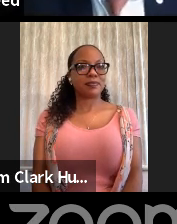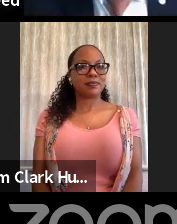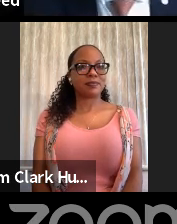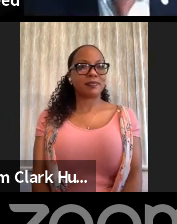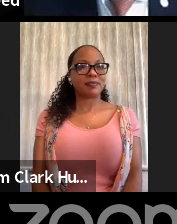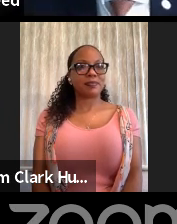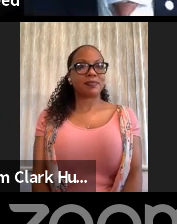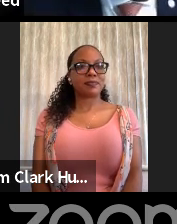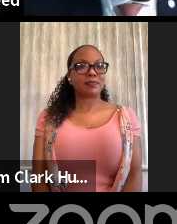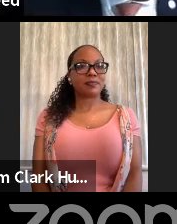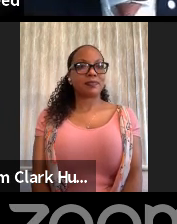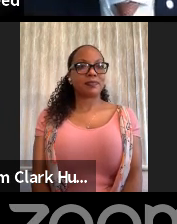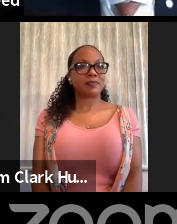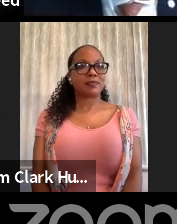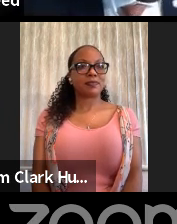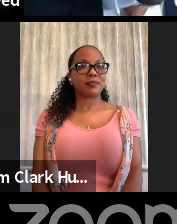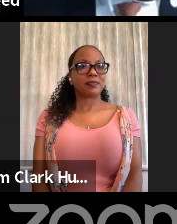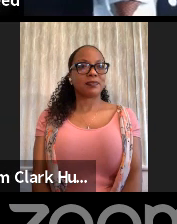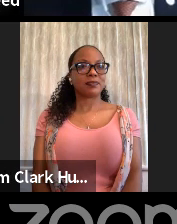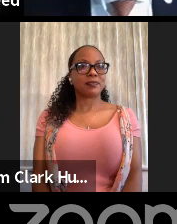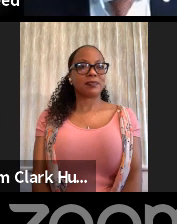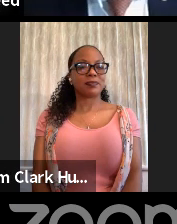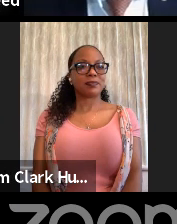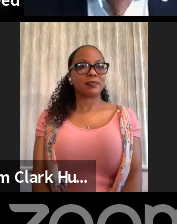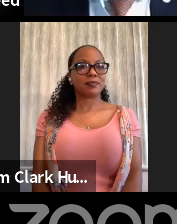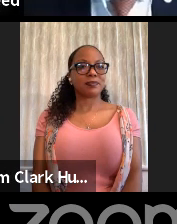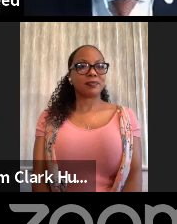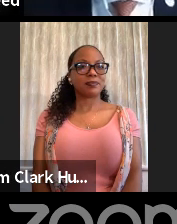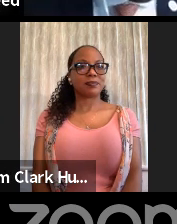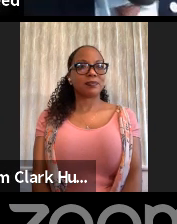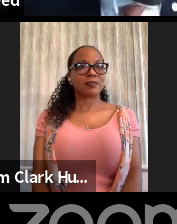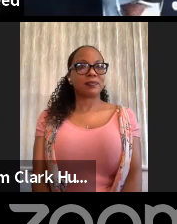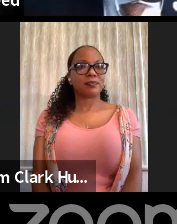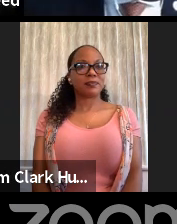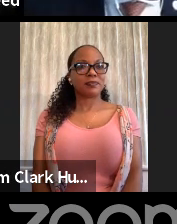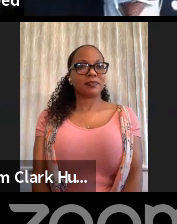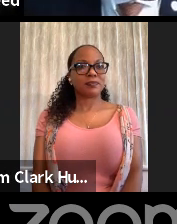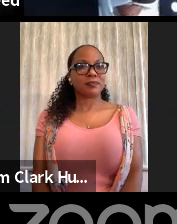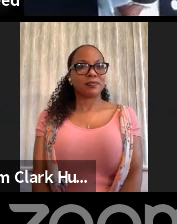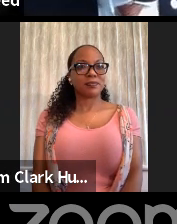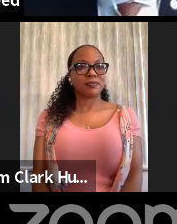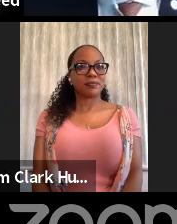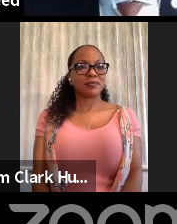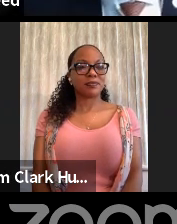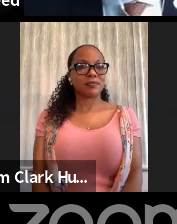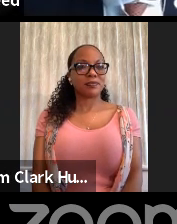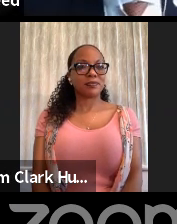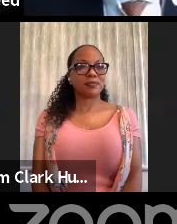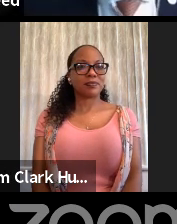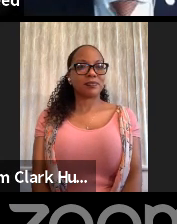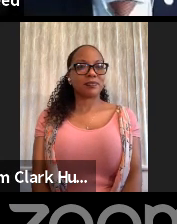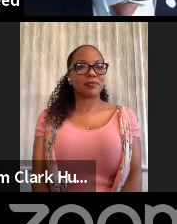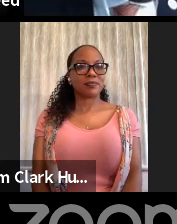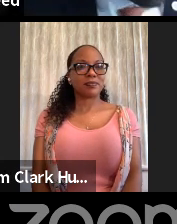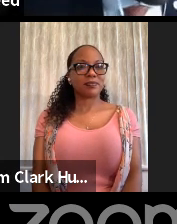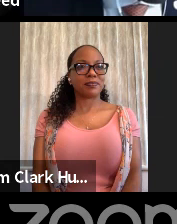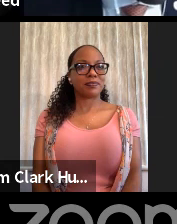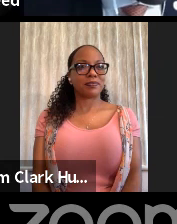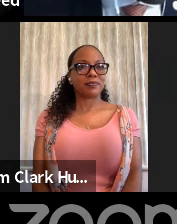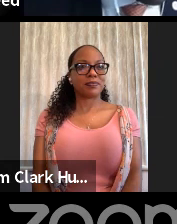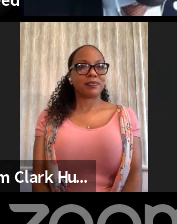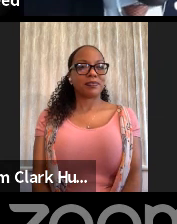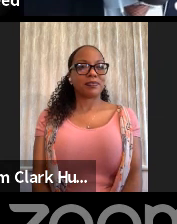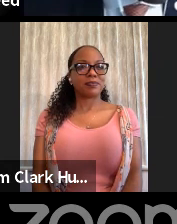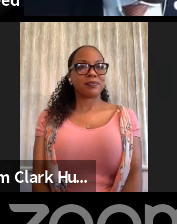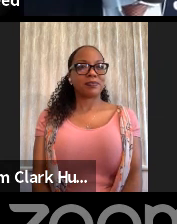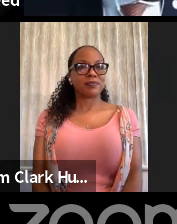years 2020 and 2021, the Director of the Department of Human Services hereby is authorized to employ 1